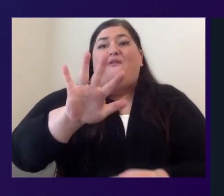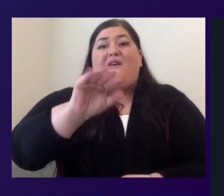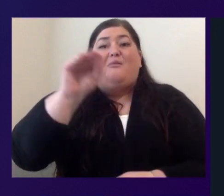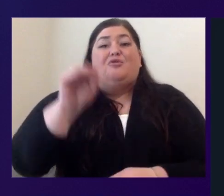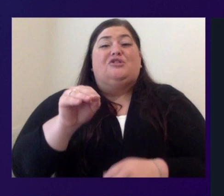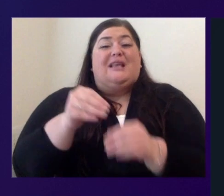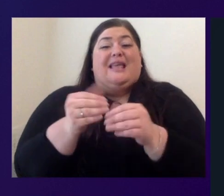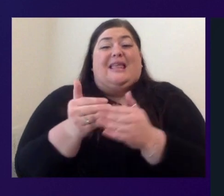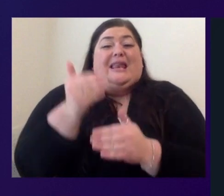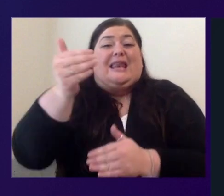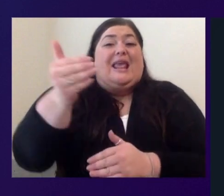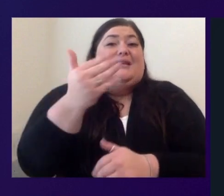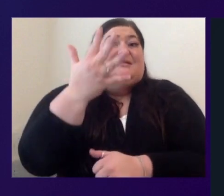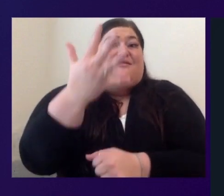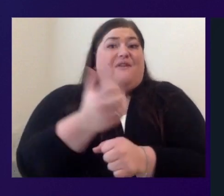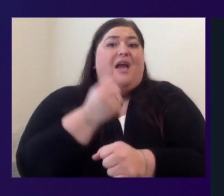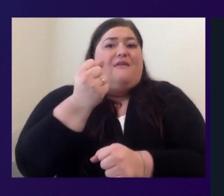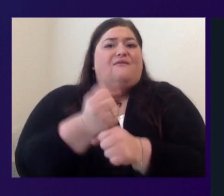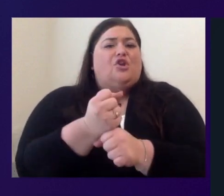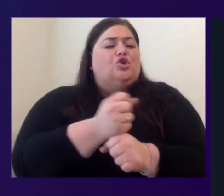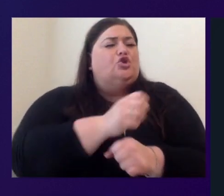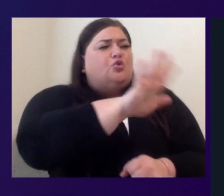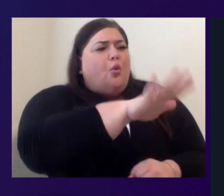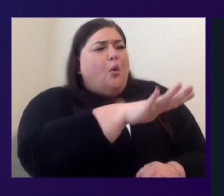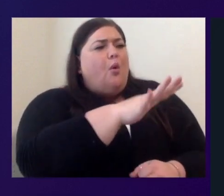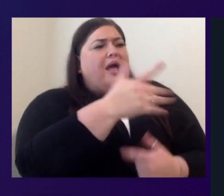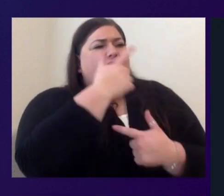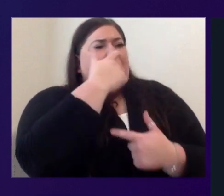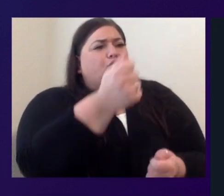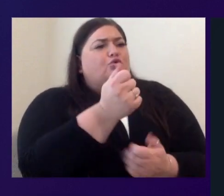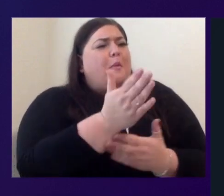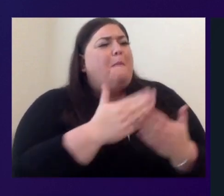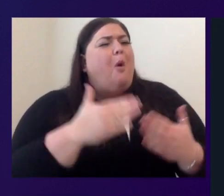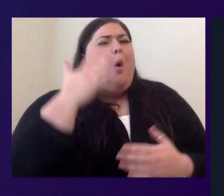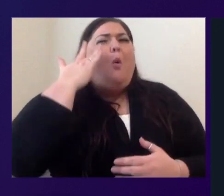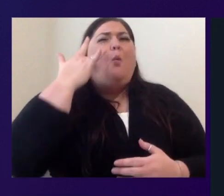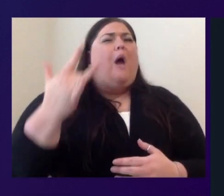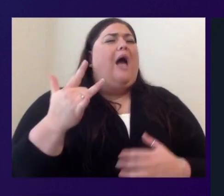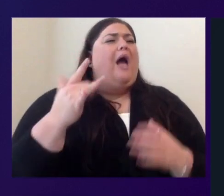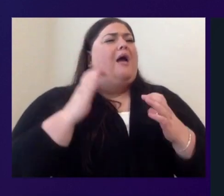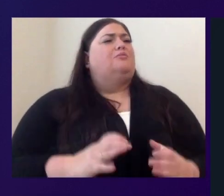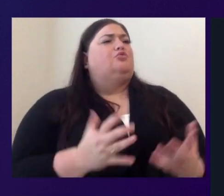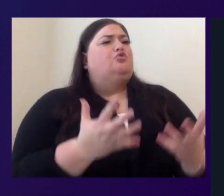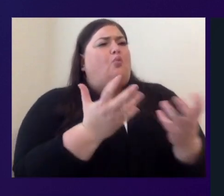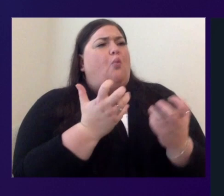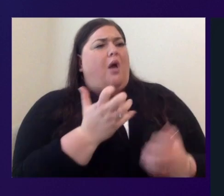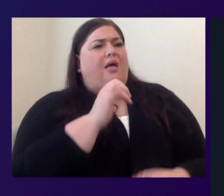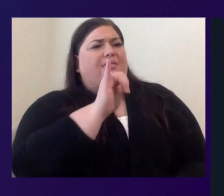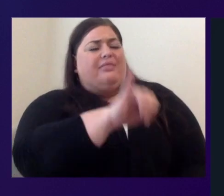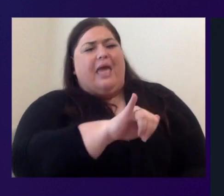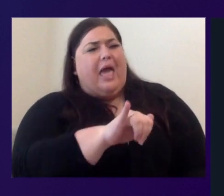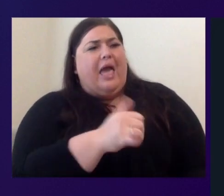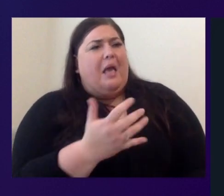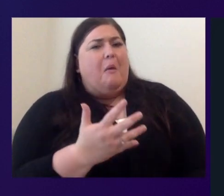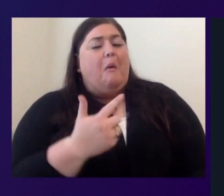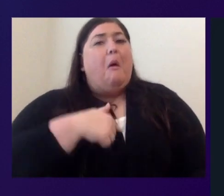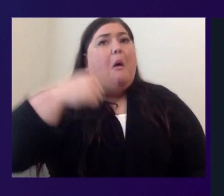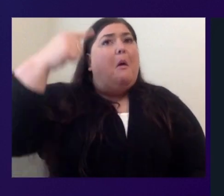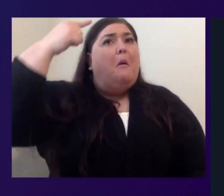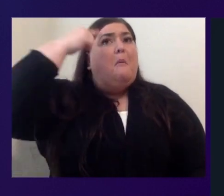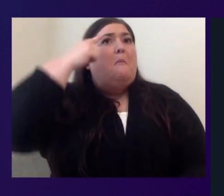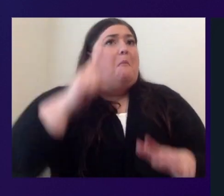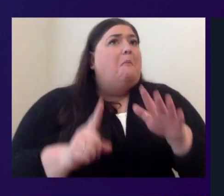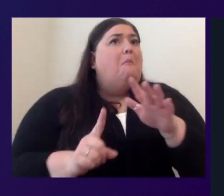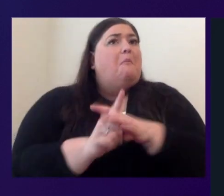years. Yeah, so what's interesting is why would customers want this? But I can, off the top of my head, I can see you don't have